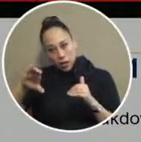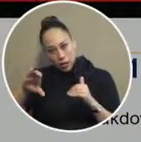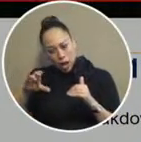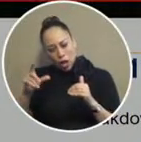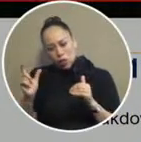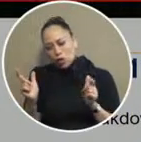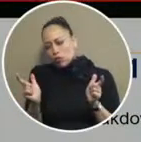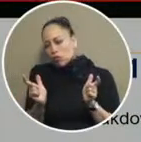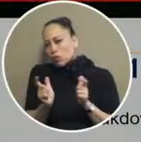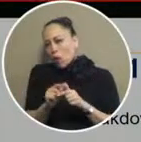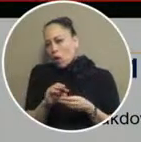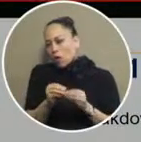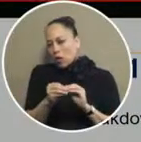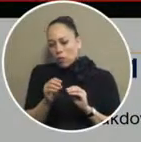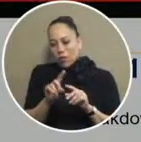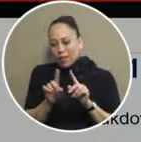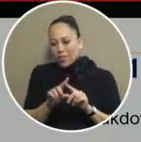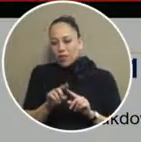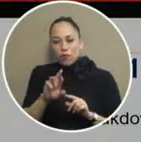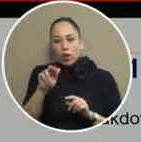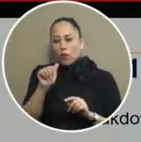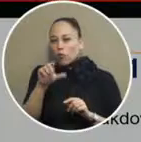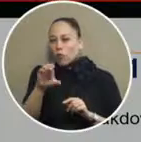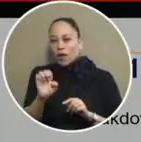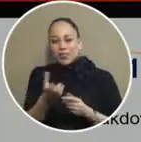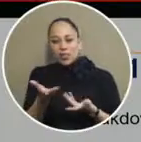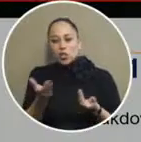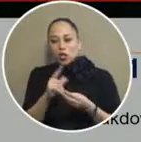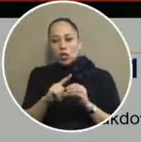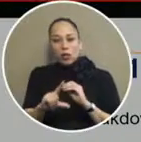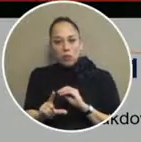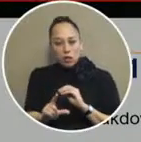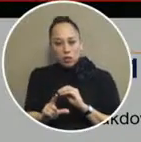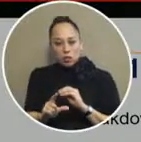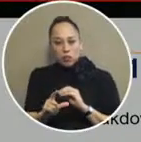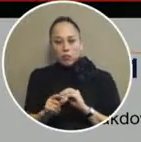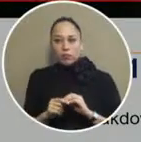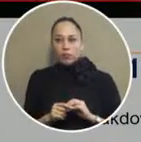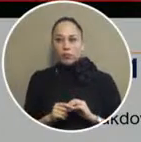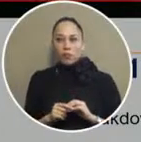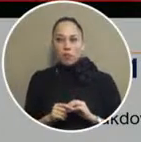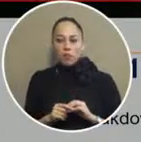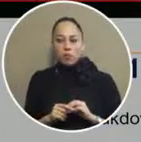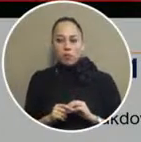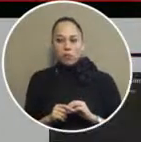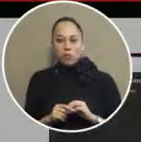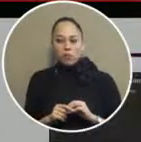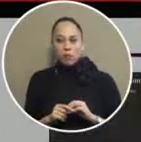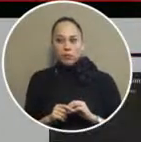very small representation of other races and ethnicities here in El Paso. Next slide, please.